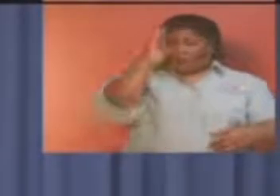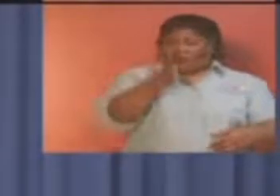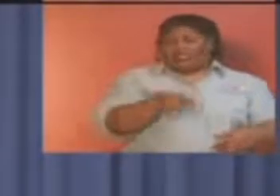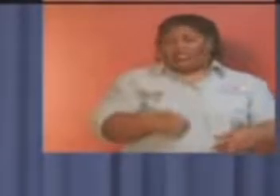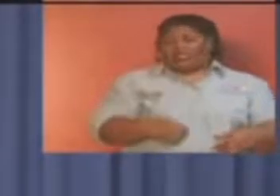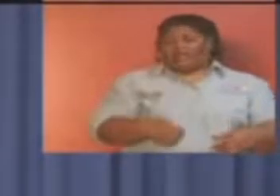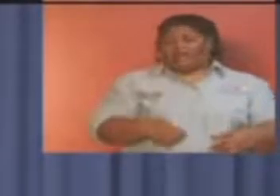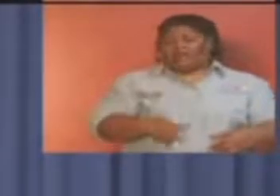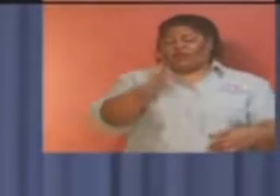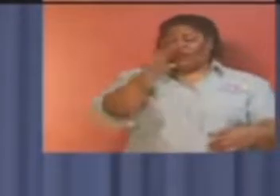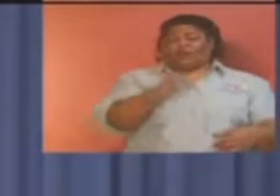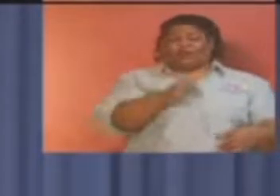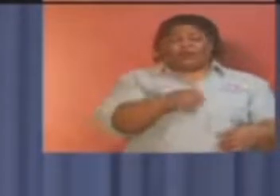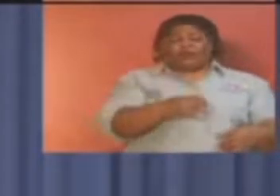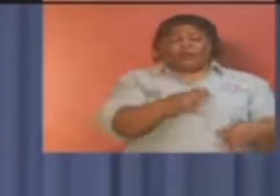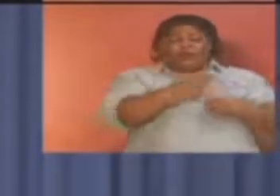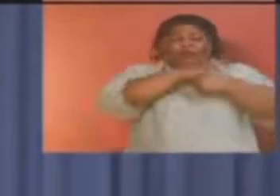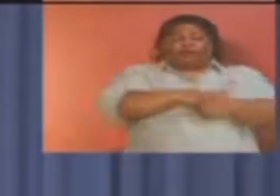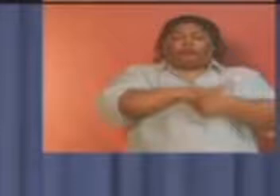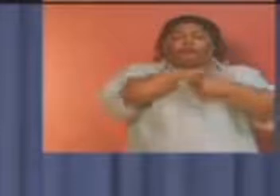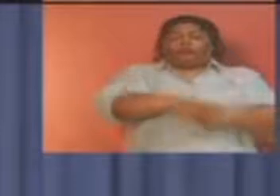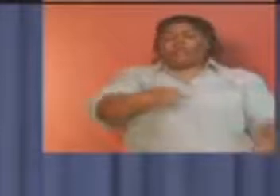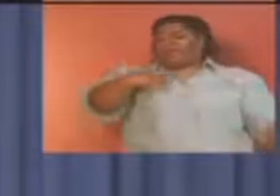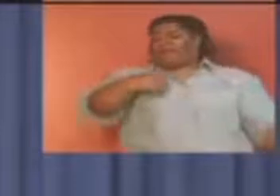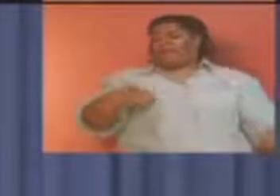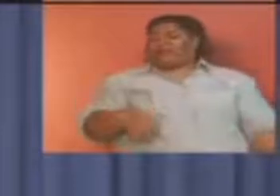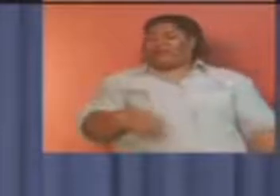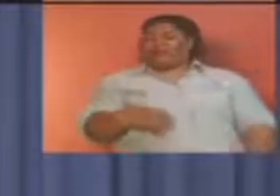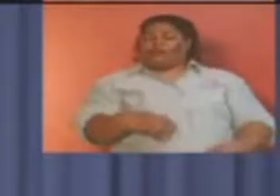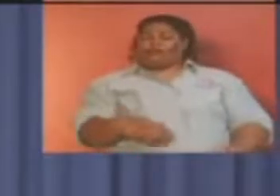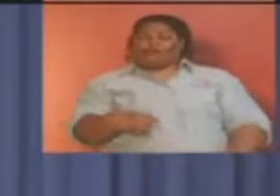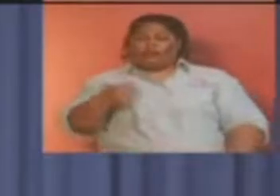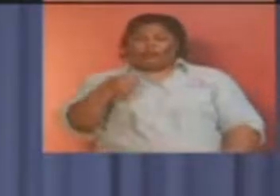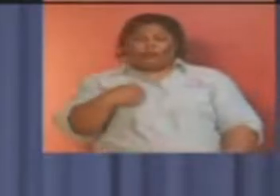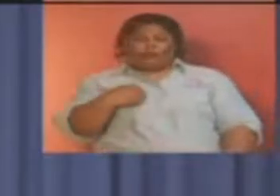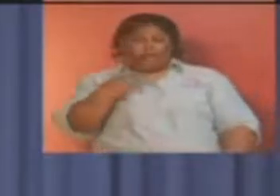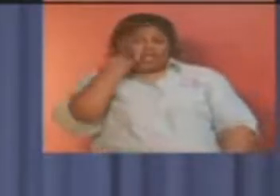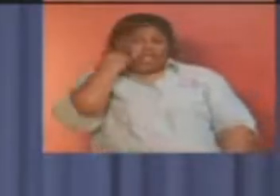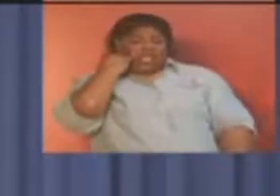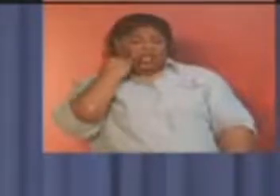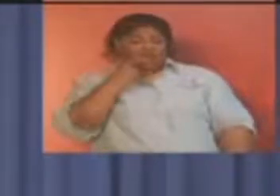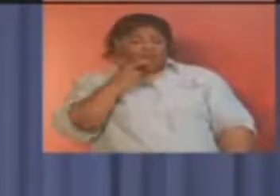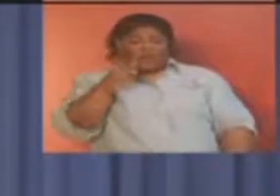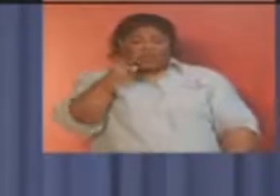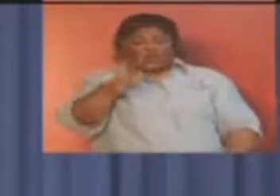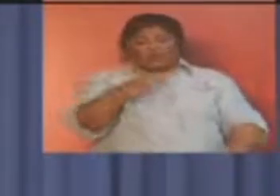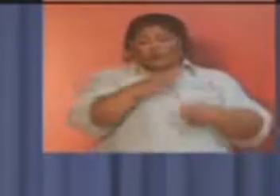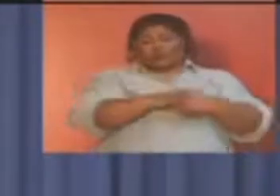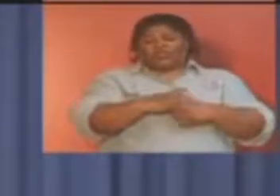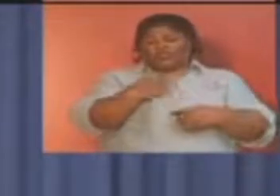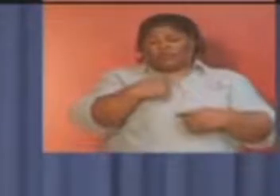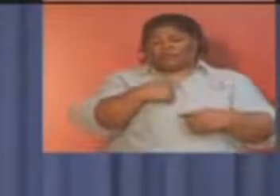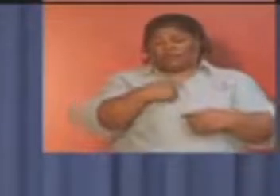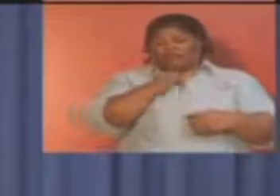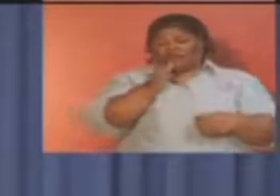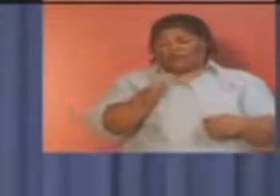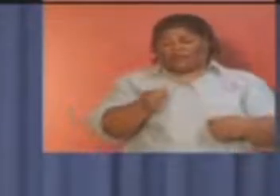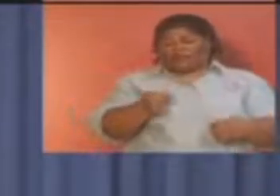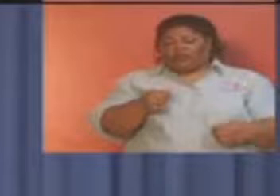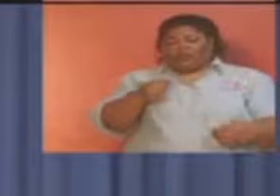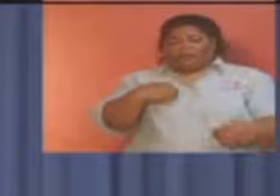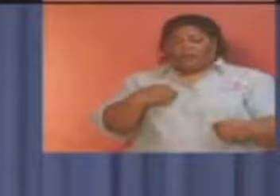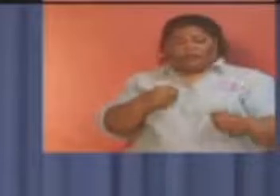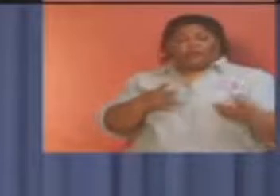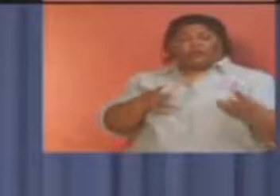hand, well then, so far as the police has a heavy hand, you know, but we only have so much charge room space,